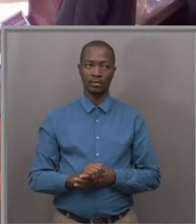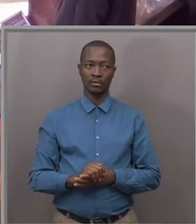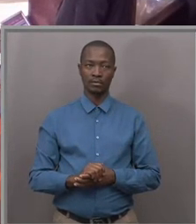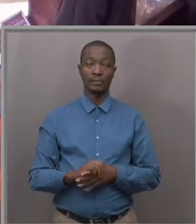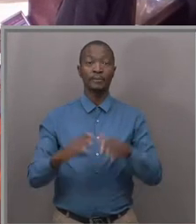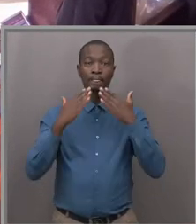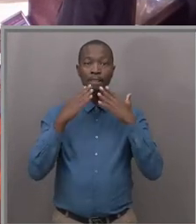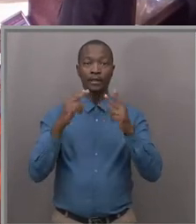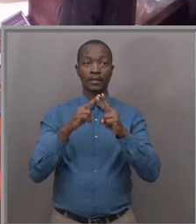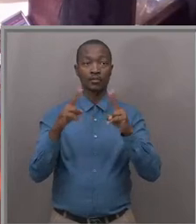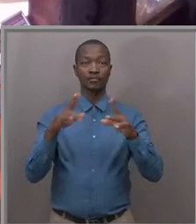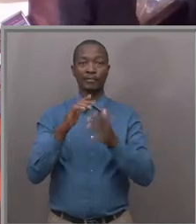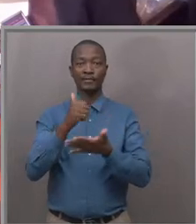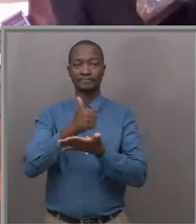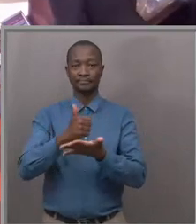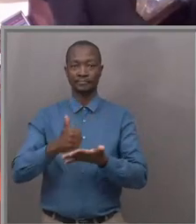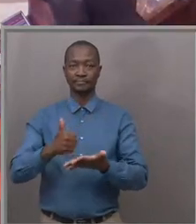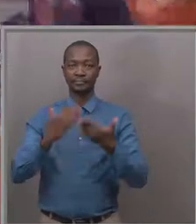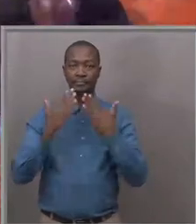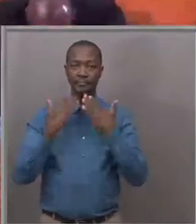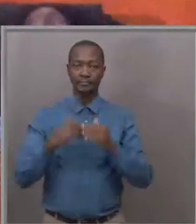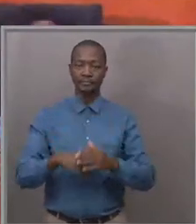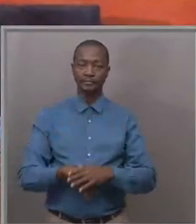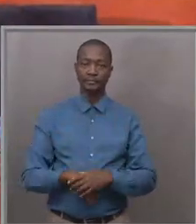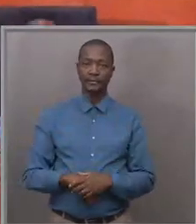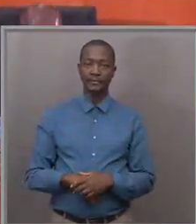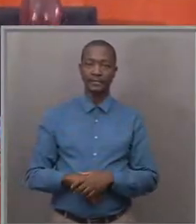Thank you very much. We may all be seated.